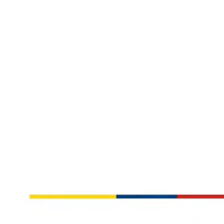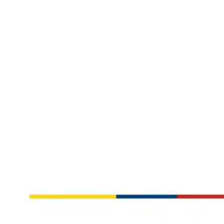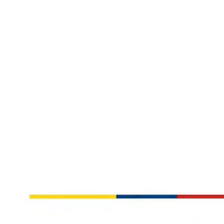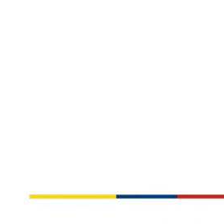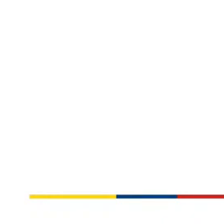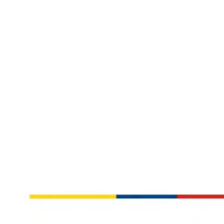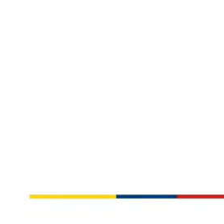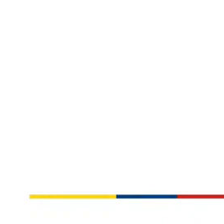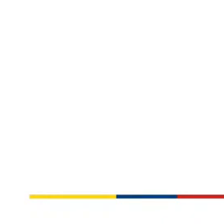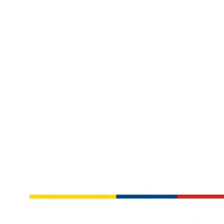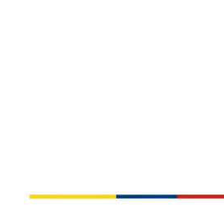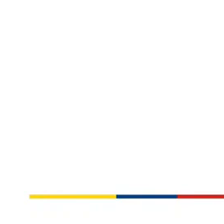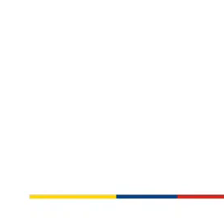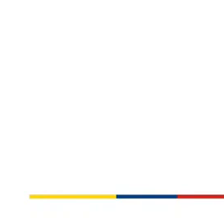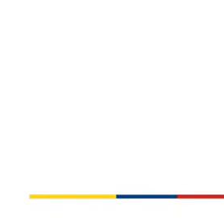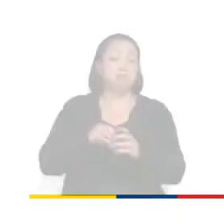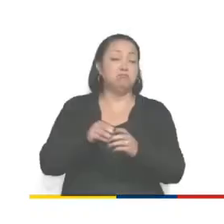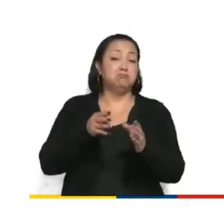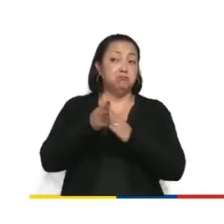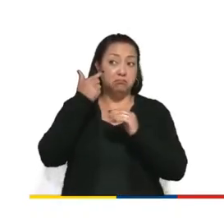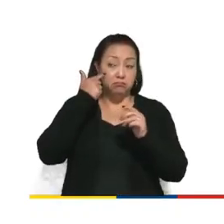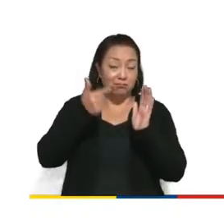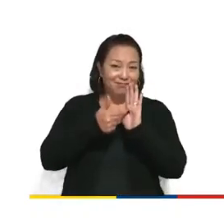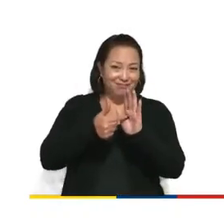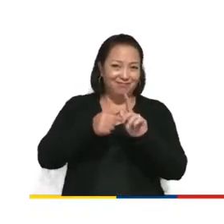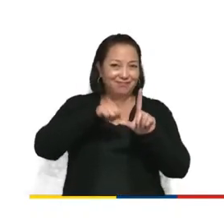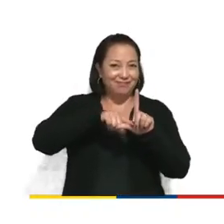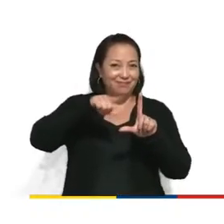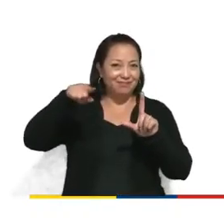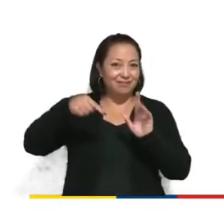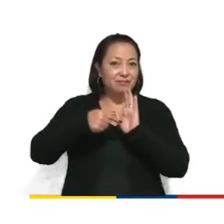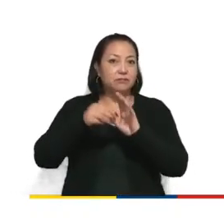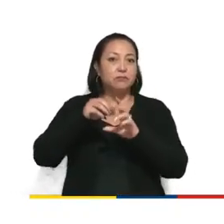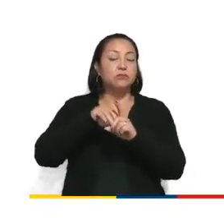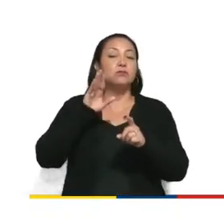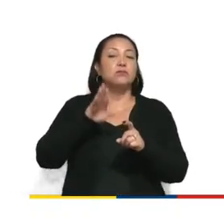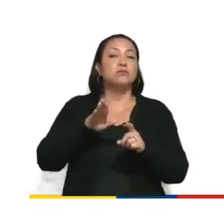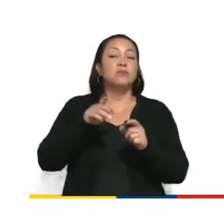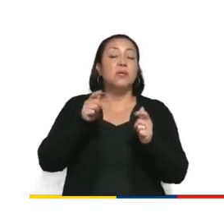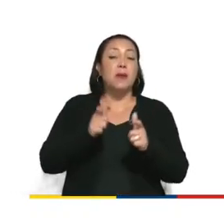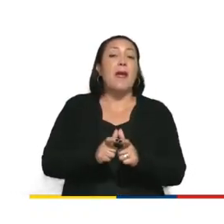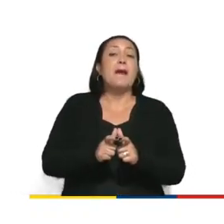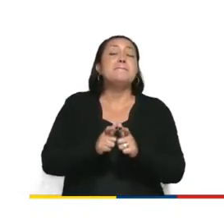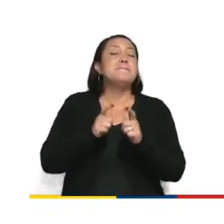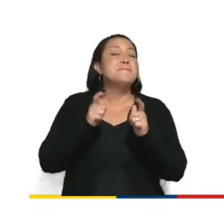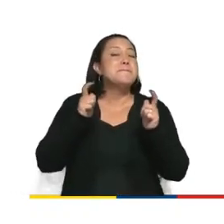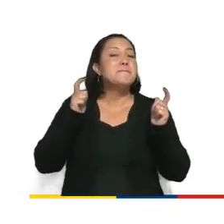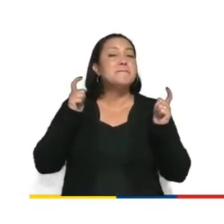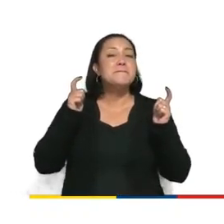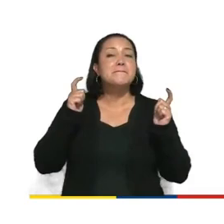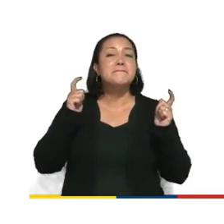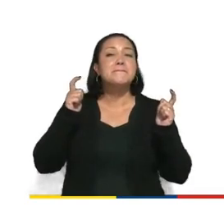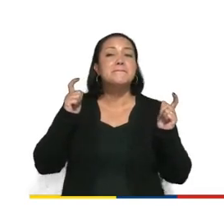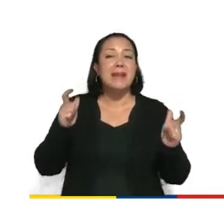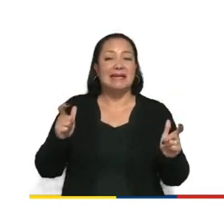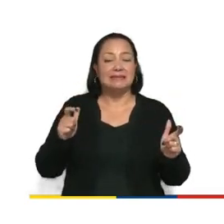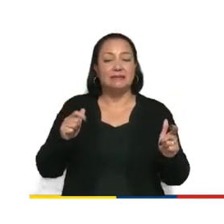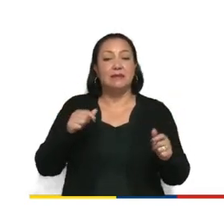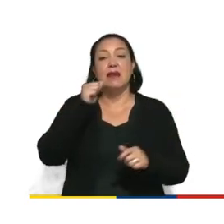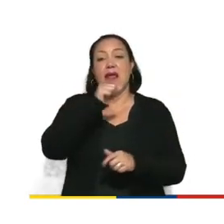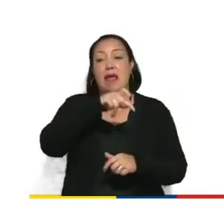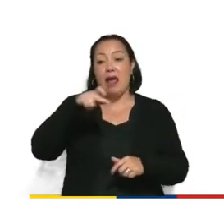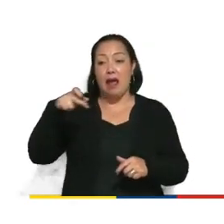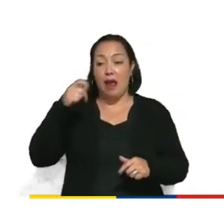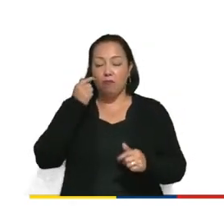Y aquí podemos ver en esta gráfica que existe una mayoría absoluta de proveedores de aplicaciones.